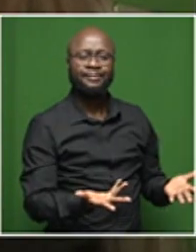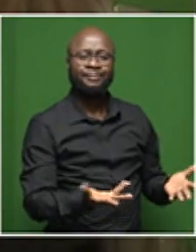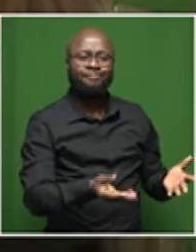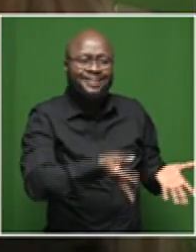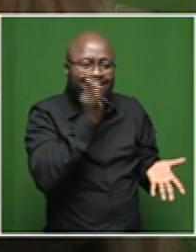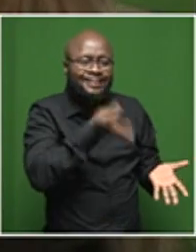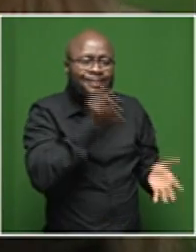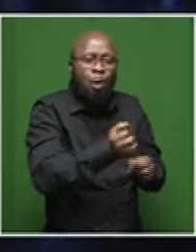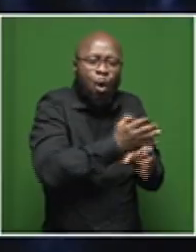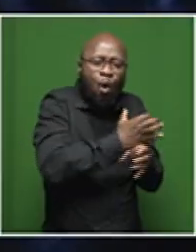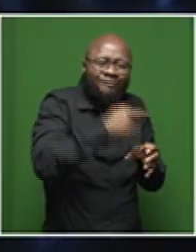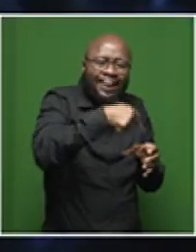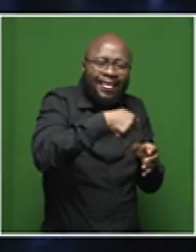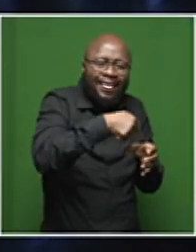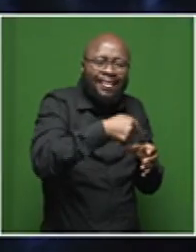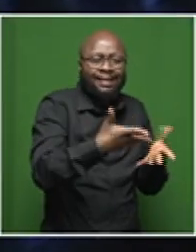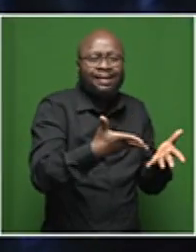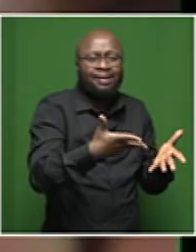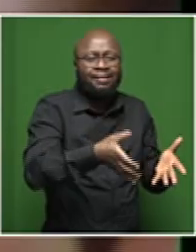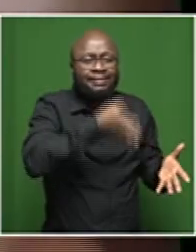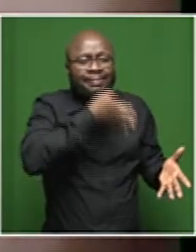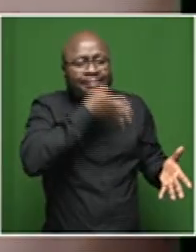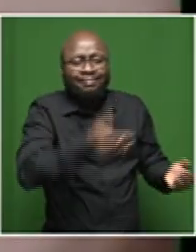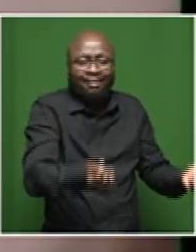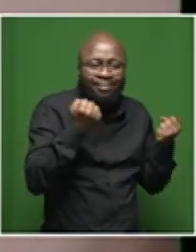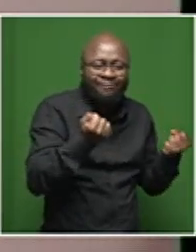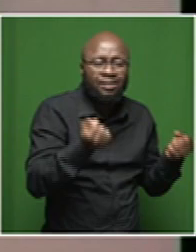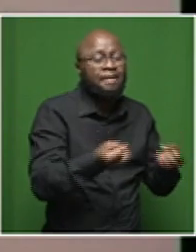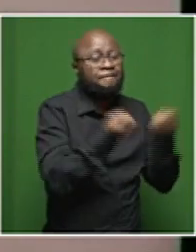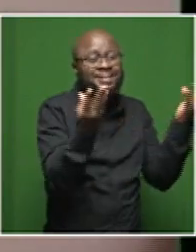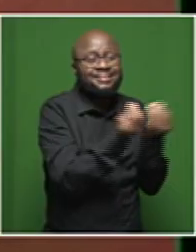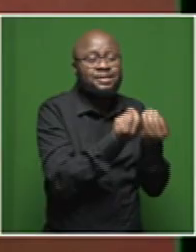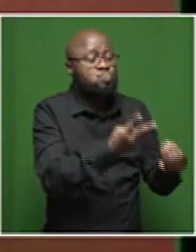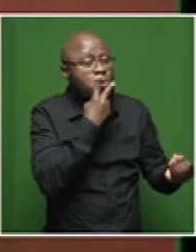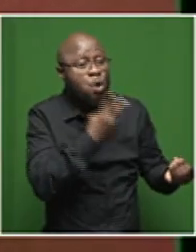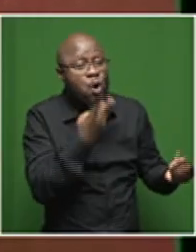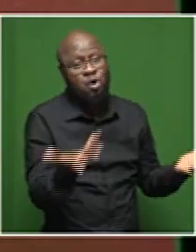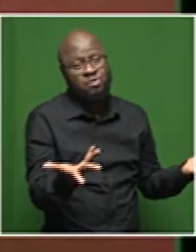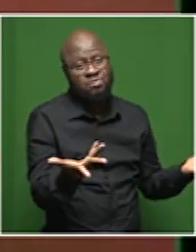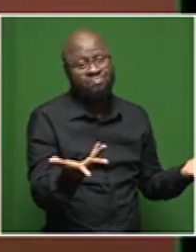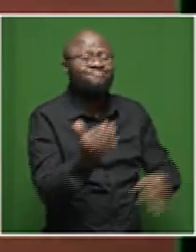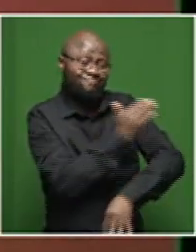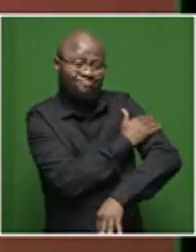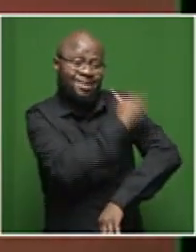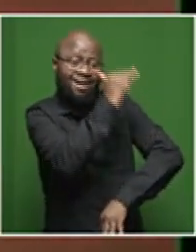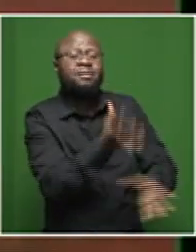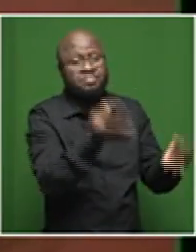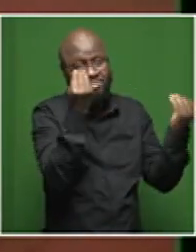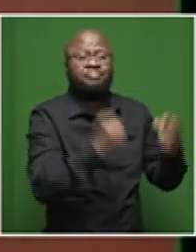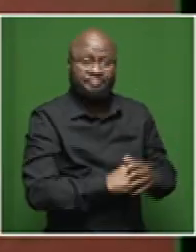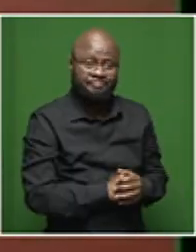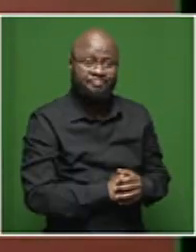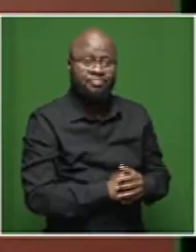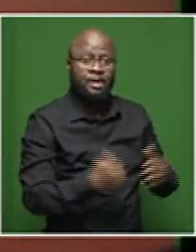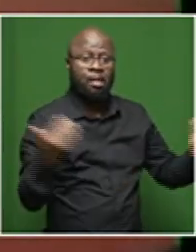caffeine, and too much alcohol intake, and cigarette smoking, and also like sleep disturbances